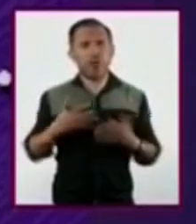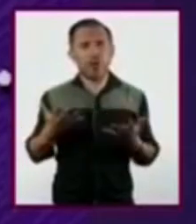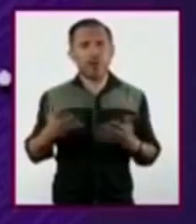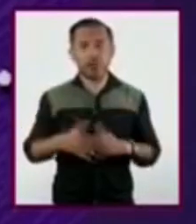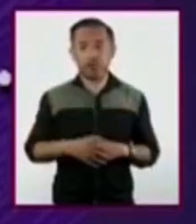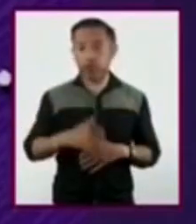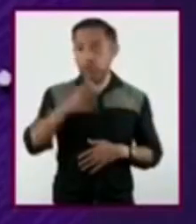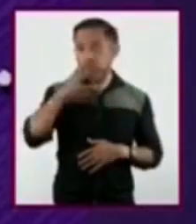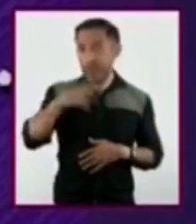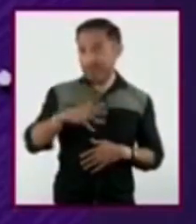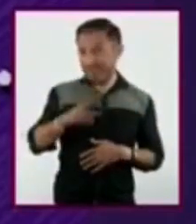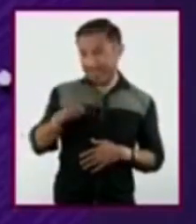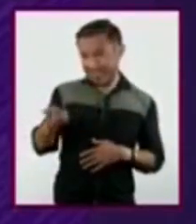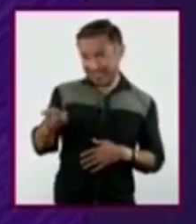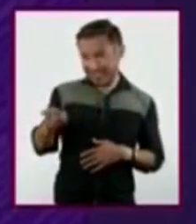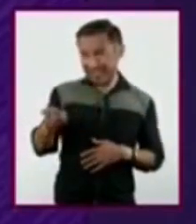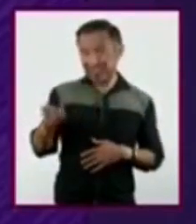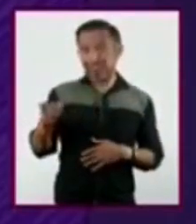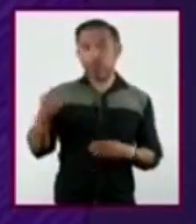She's wearing.